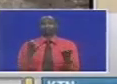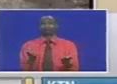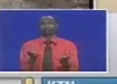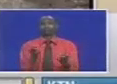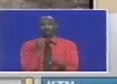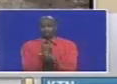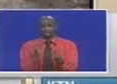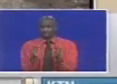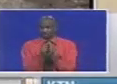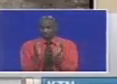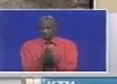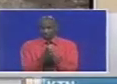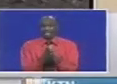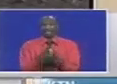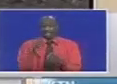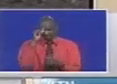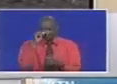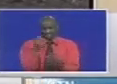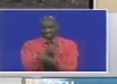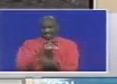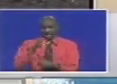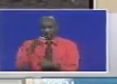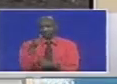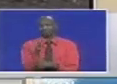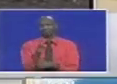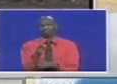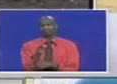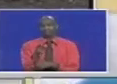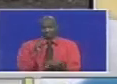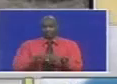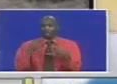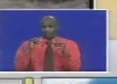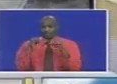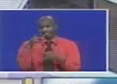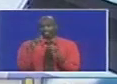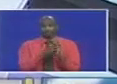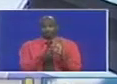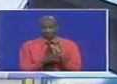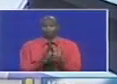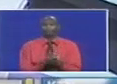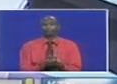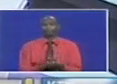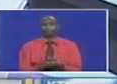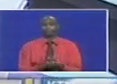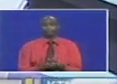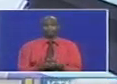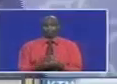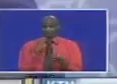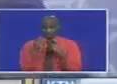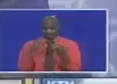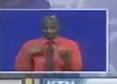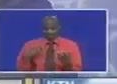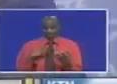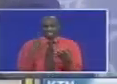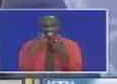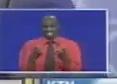the devolved government also, especially for the implementation of these programs. Thank you. We're talking about the dire situation